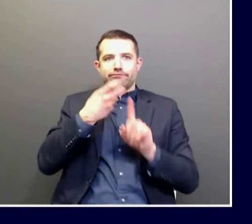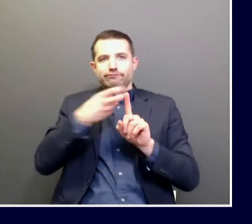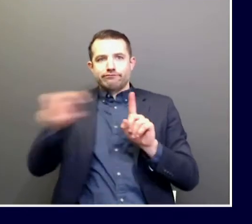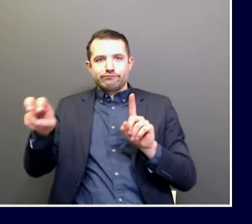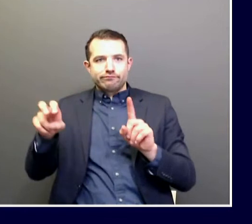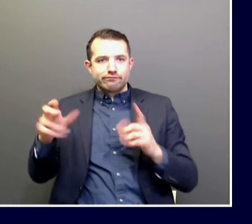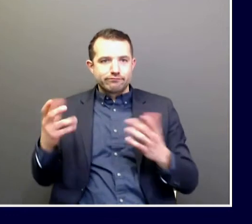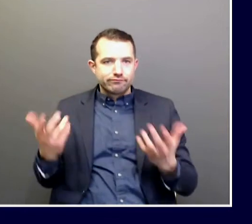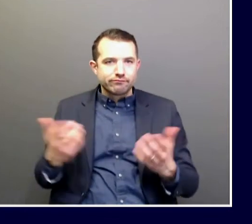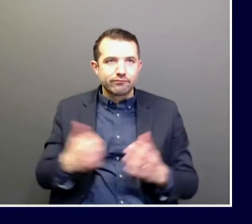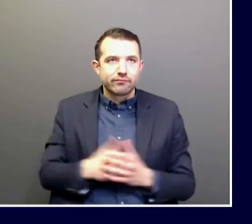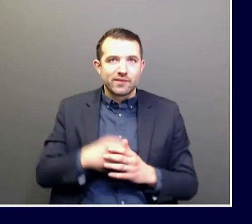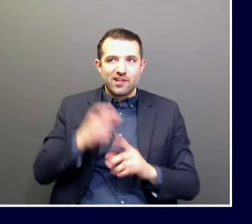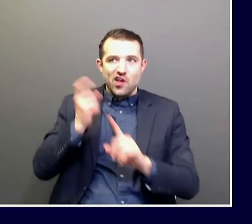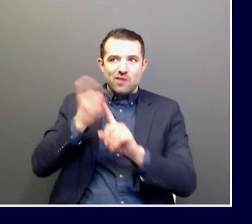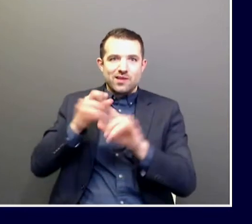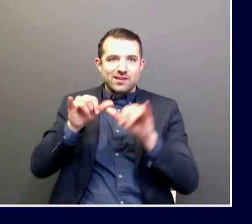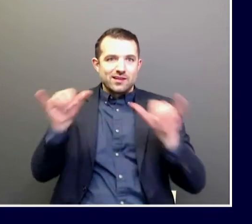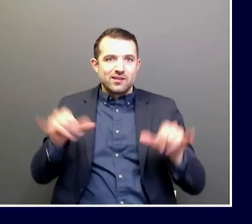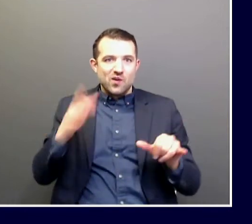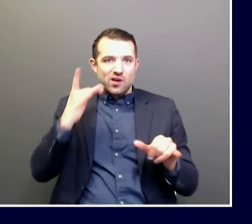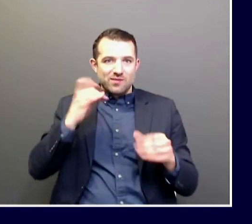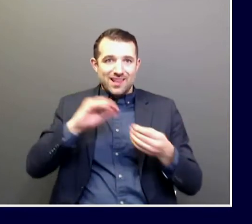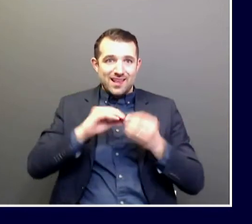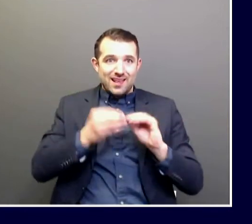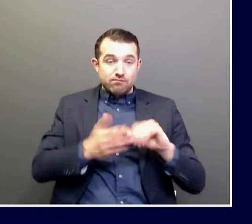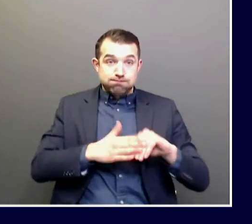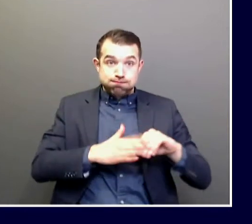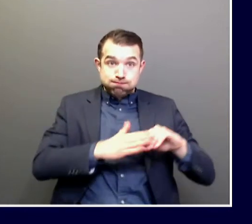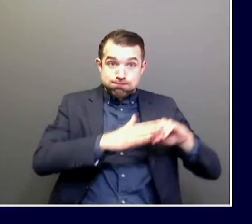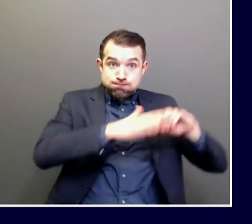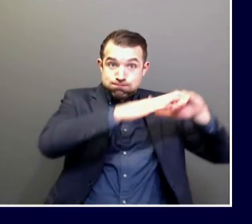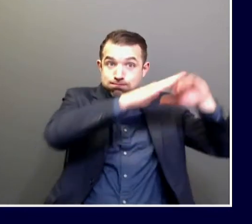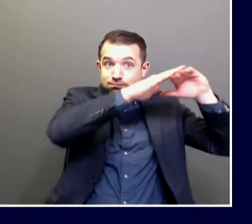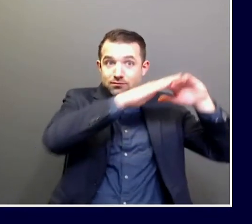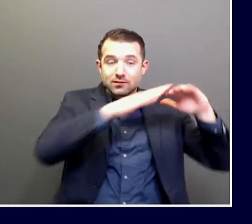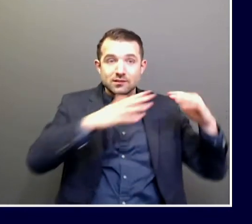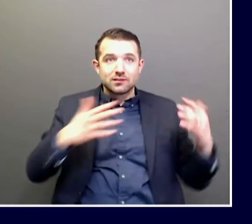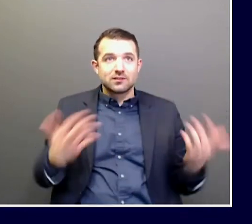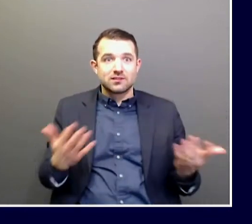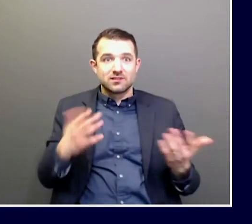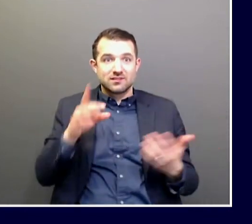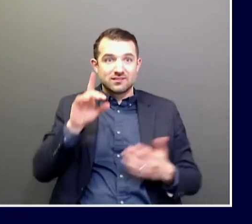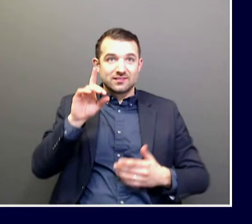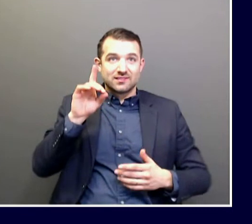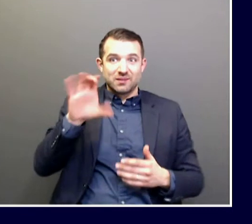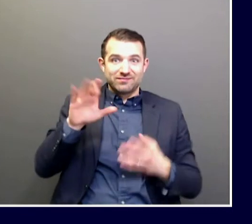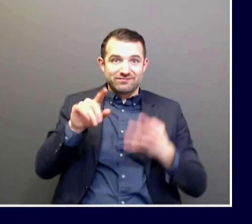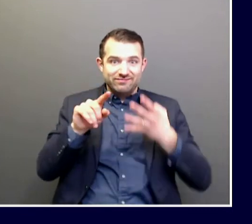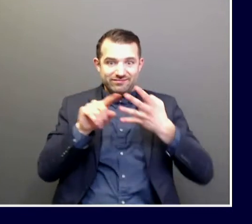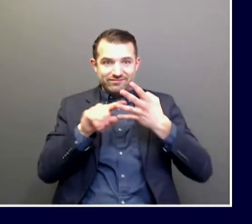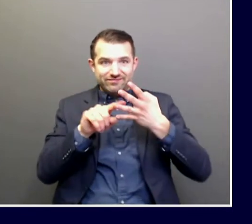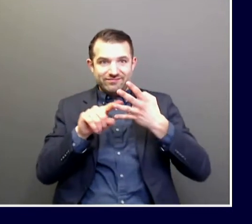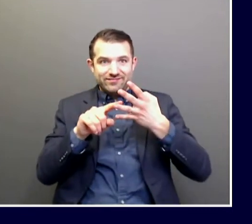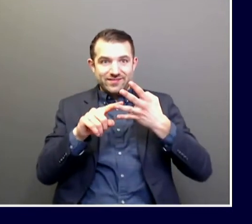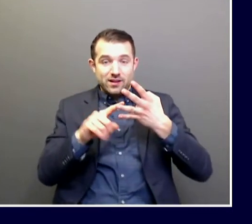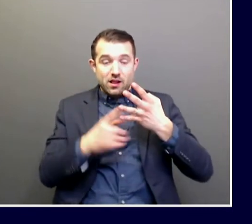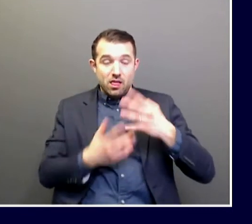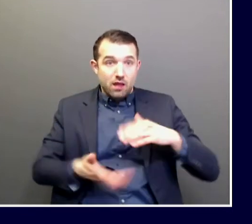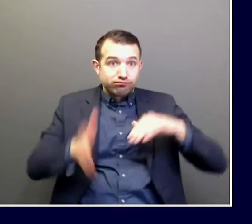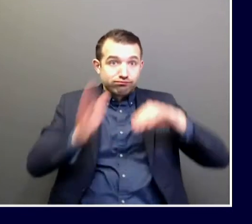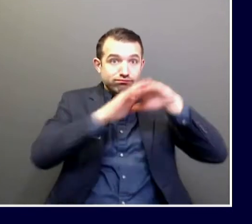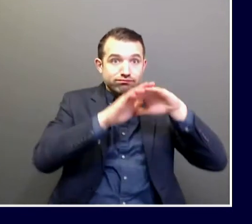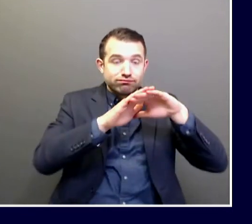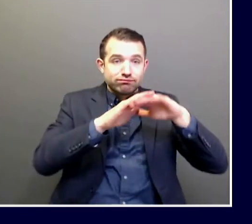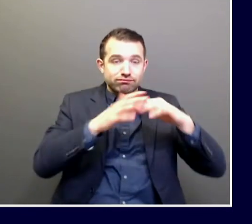as we started seeing case numbers spike in late December or early January here, and building upon